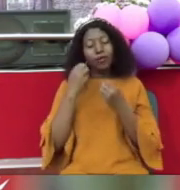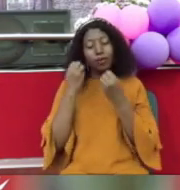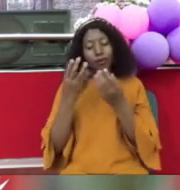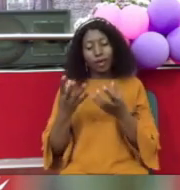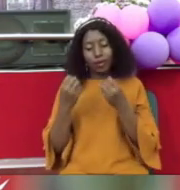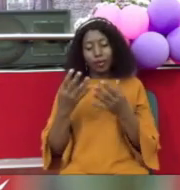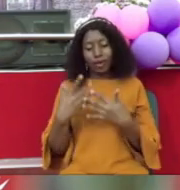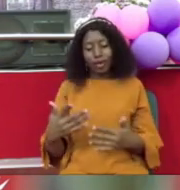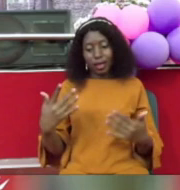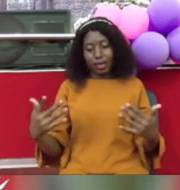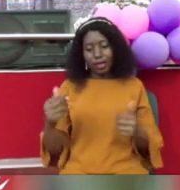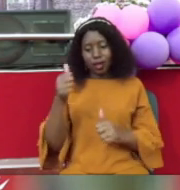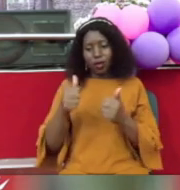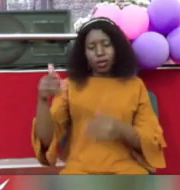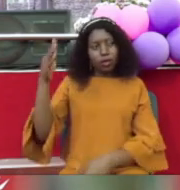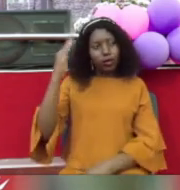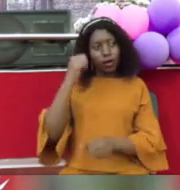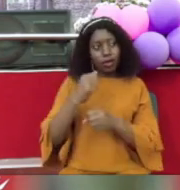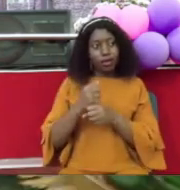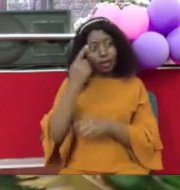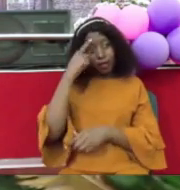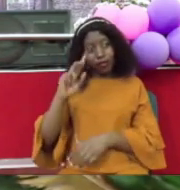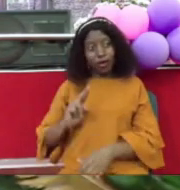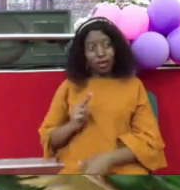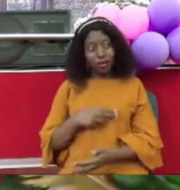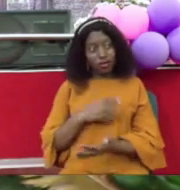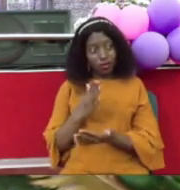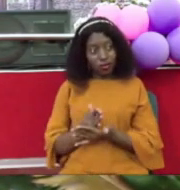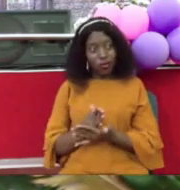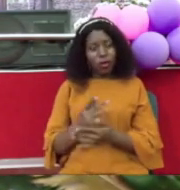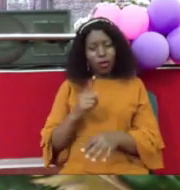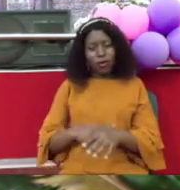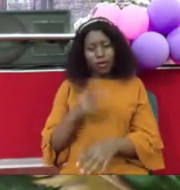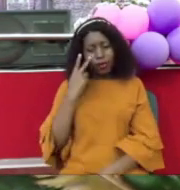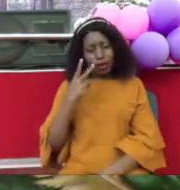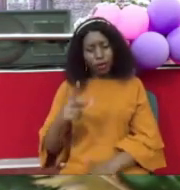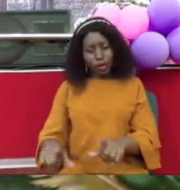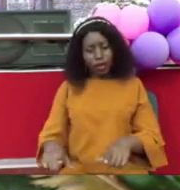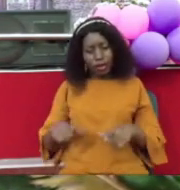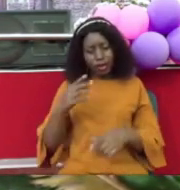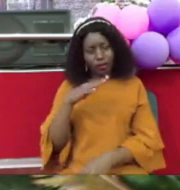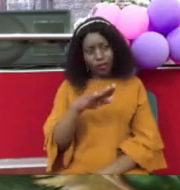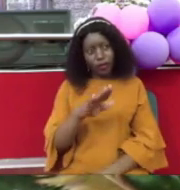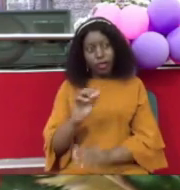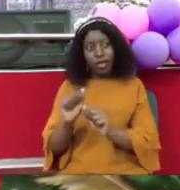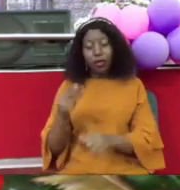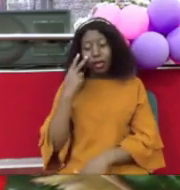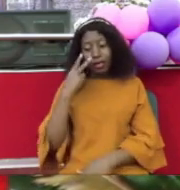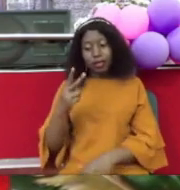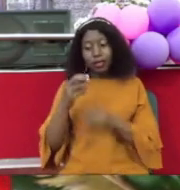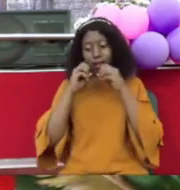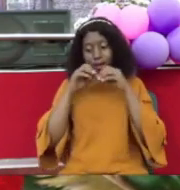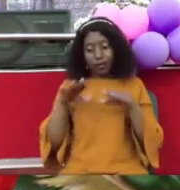done for us. When you look at your life, ukiangalia maisha yako, you can see the blessings.